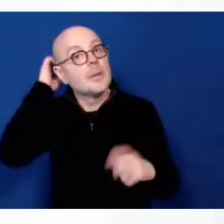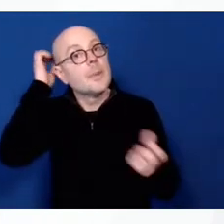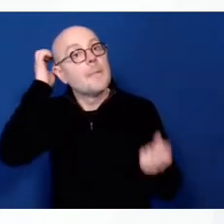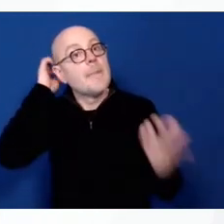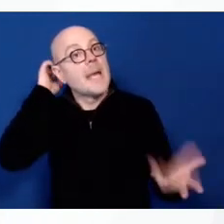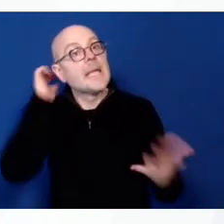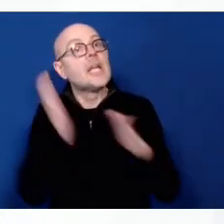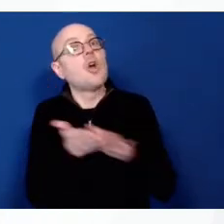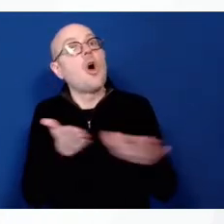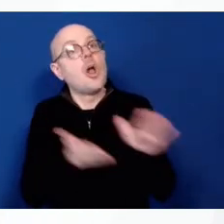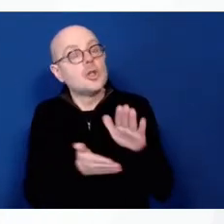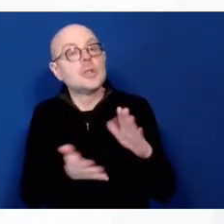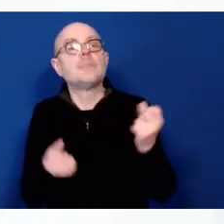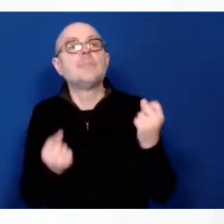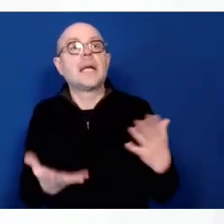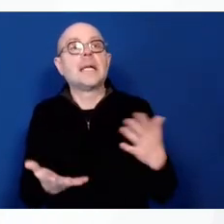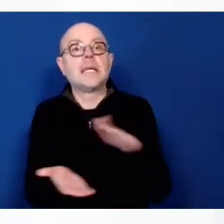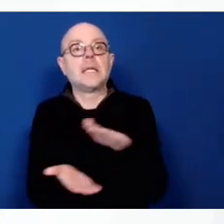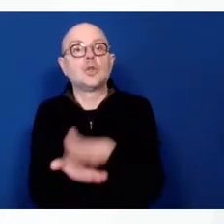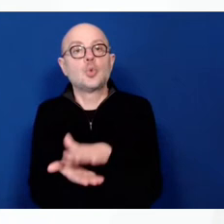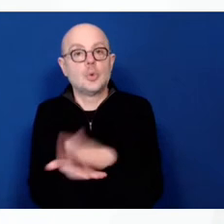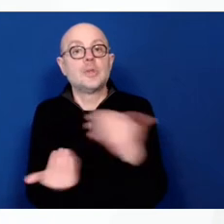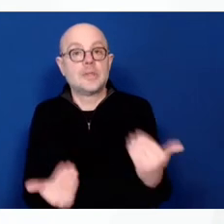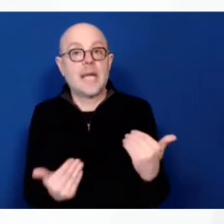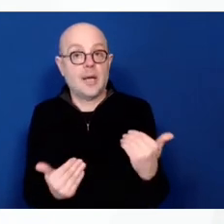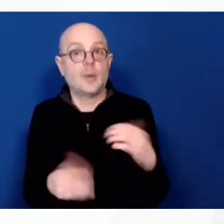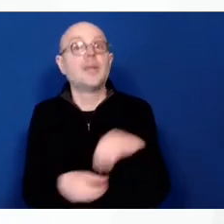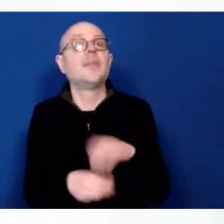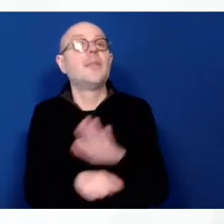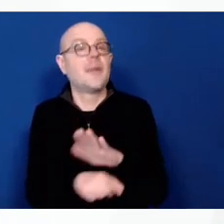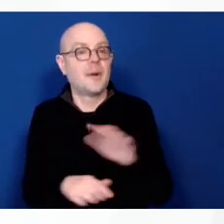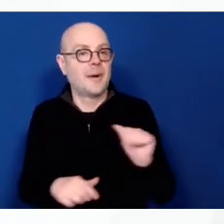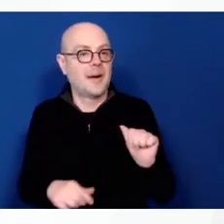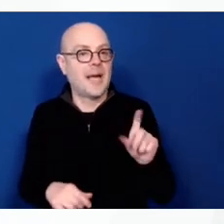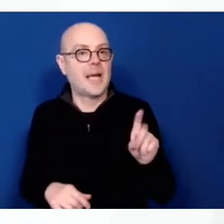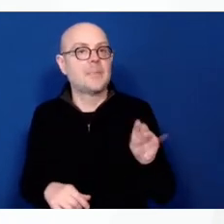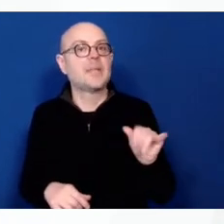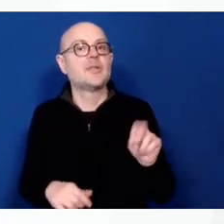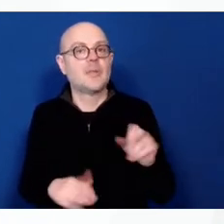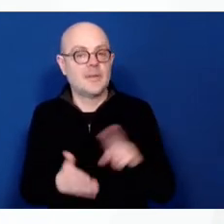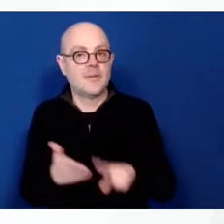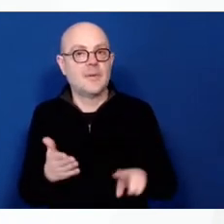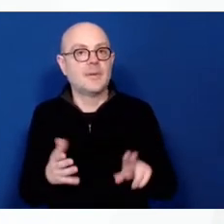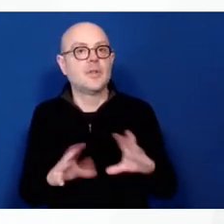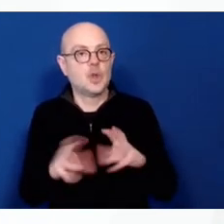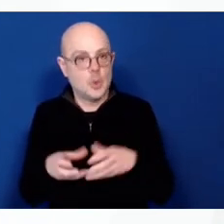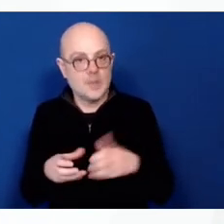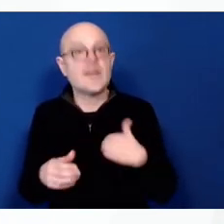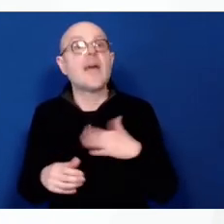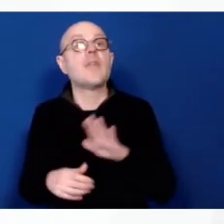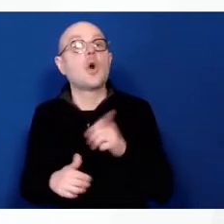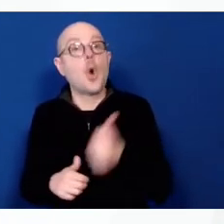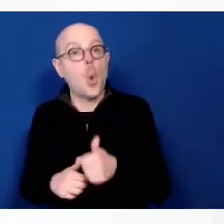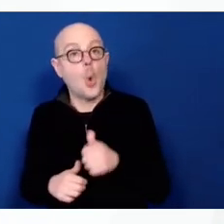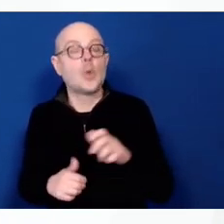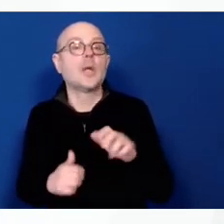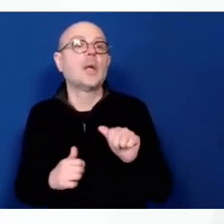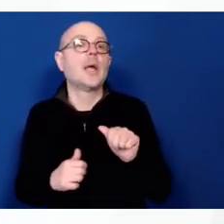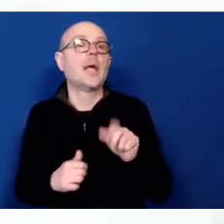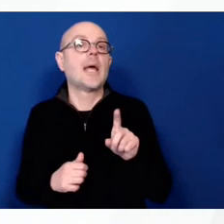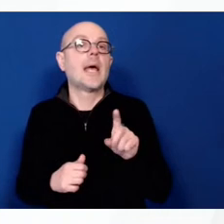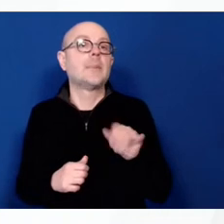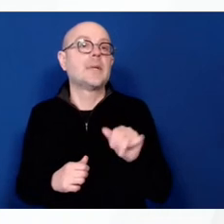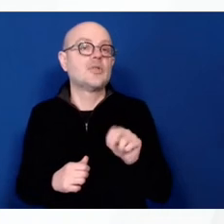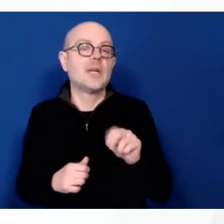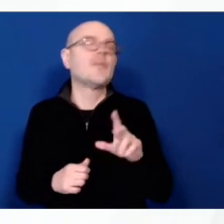now have, in their administrative units, they have their own associate or assistant deans as directors of diversity. And